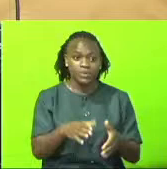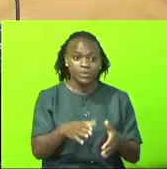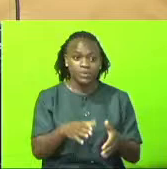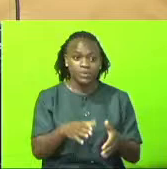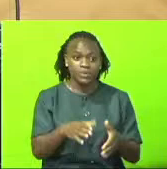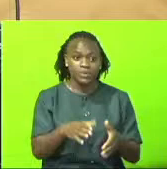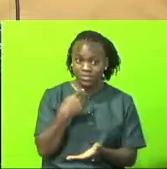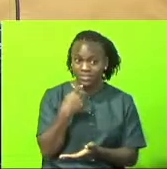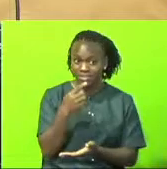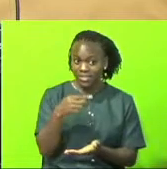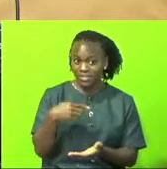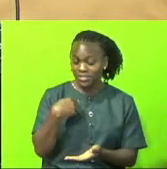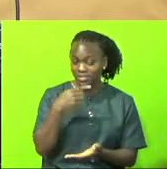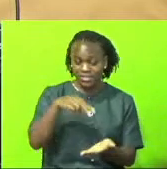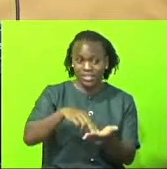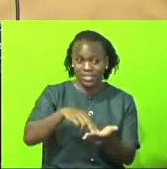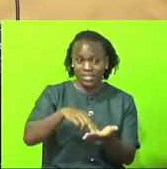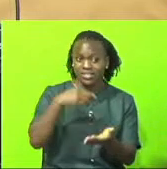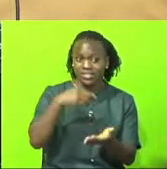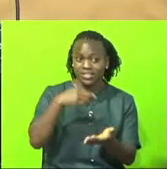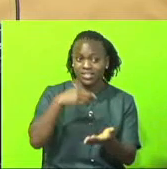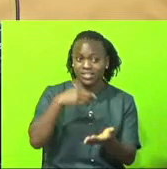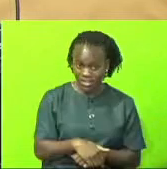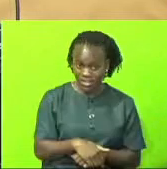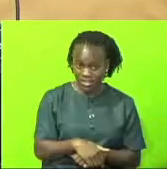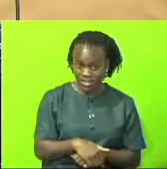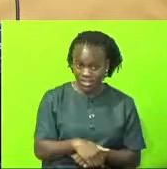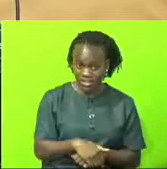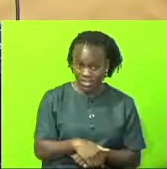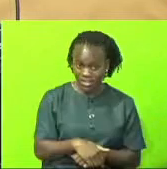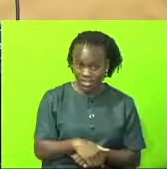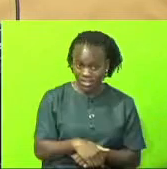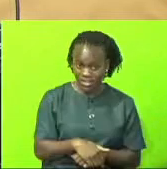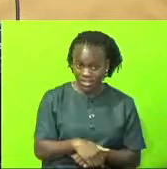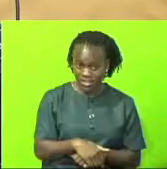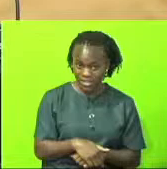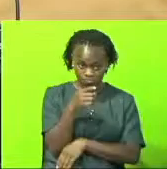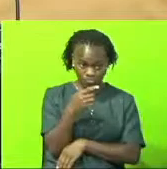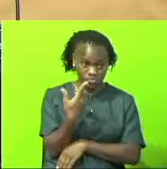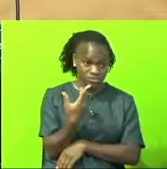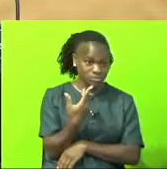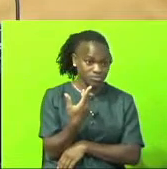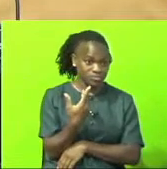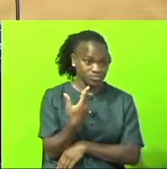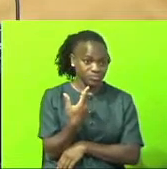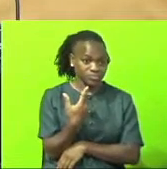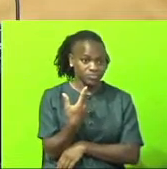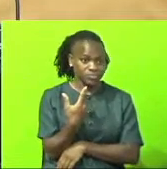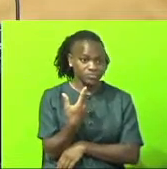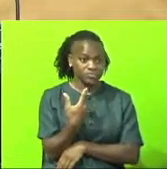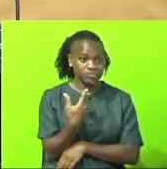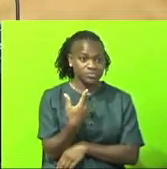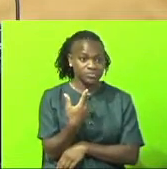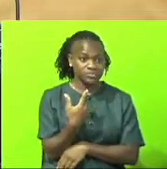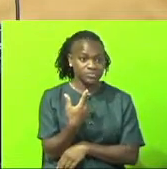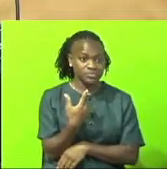so-called, is leading you into a certain valley